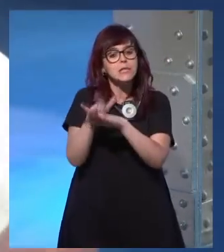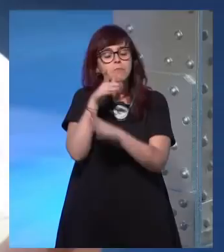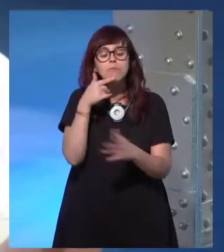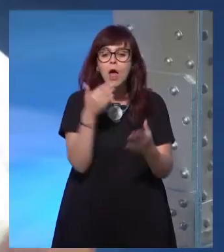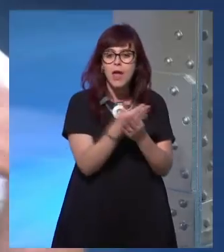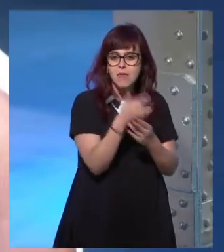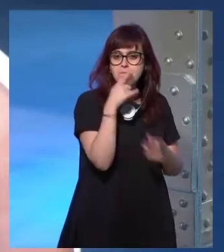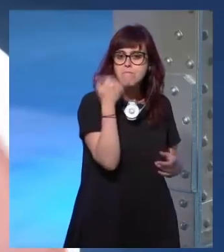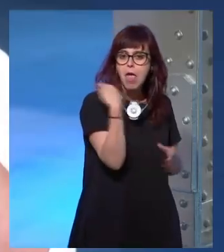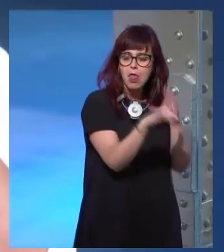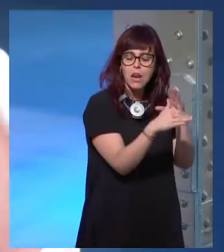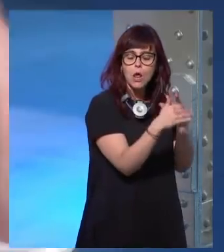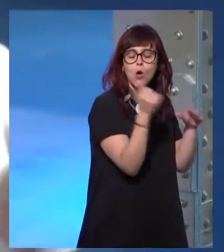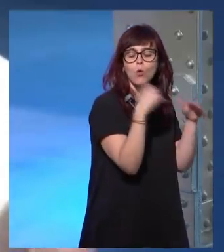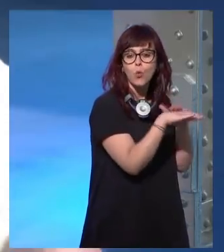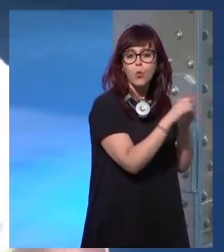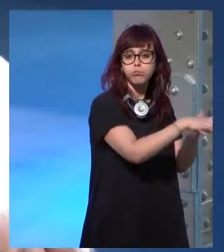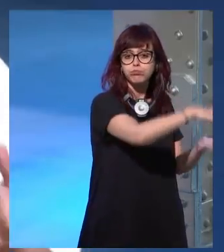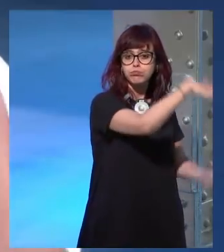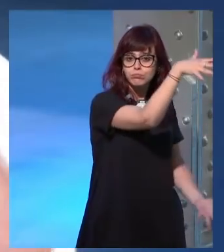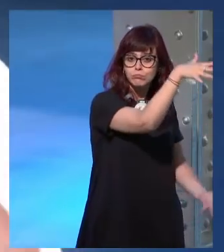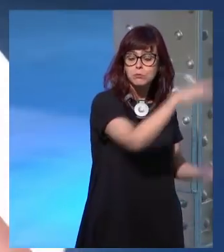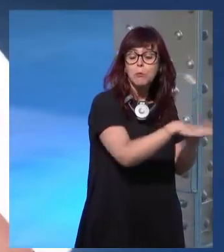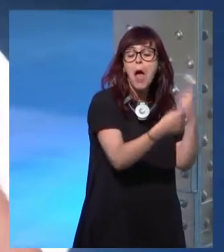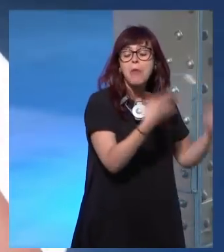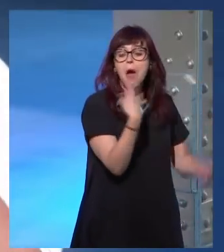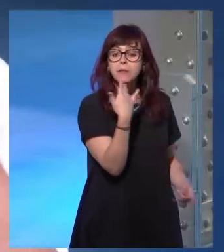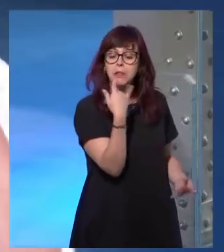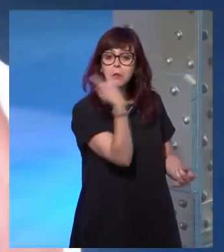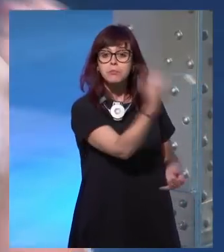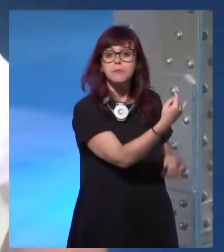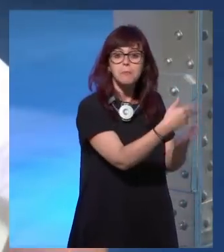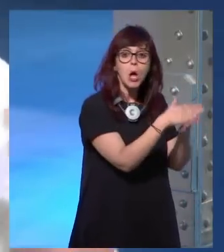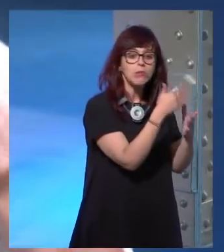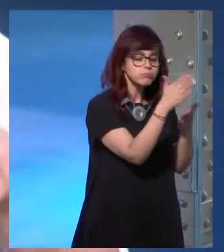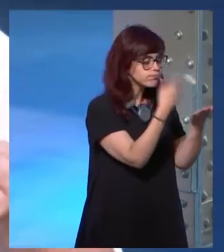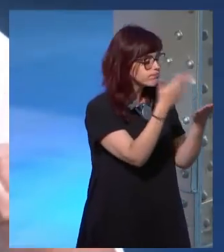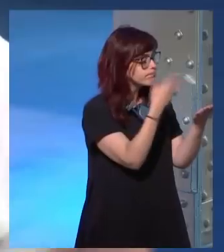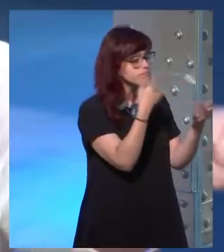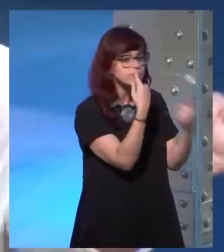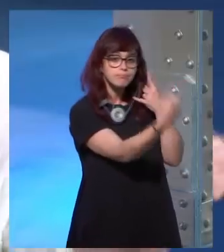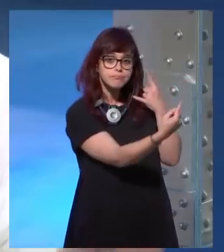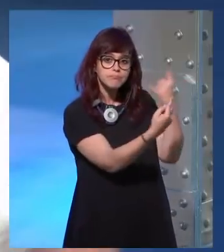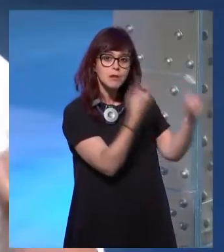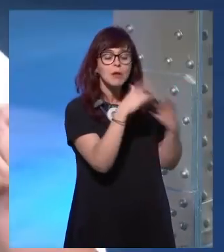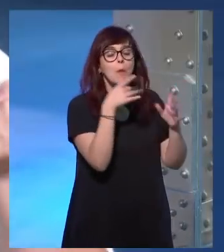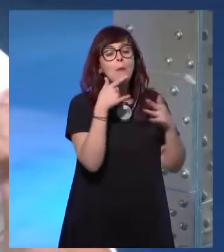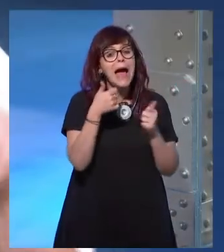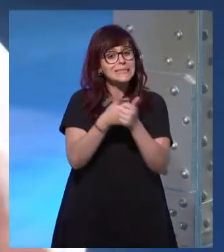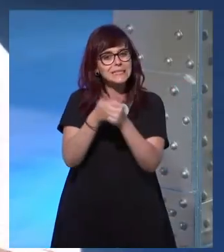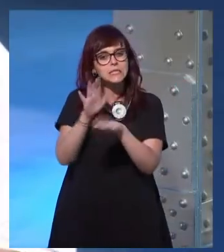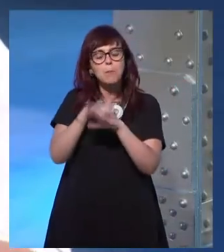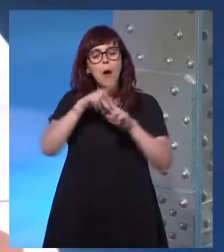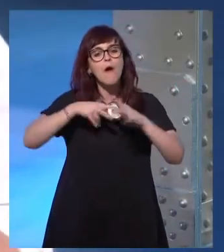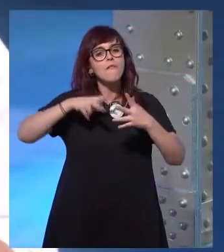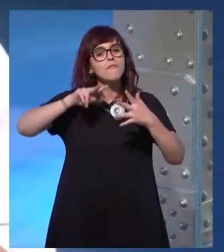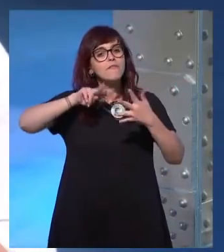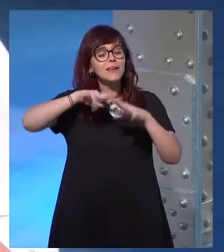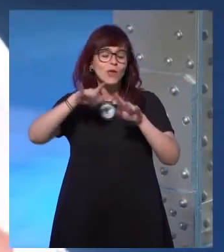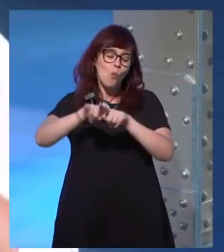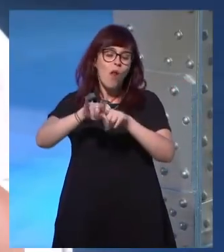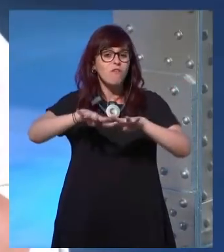moderated by my assistant. So it doesn't go straight to me. There's something they want, like this immediate, like, I hit you. I need to know